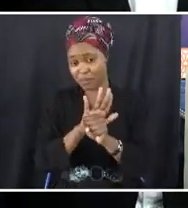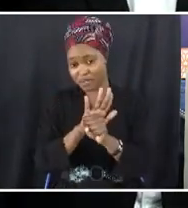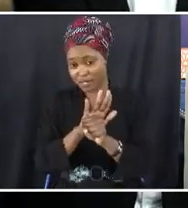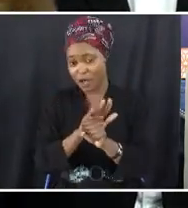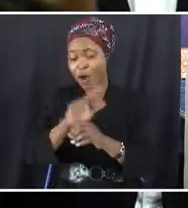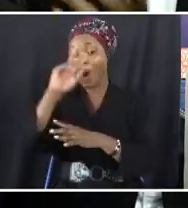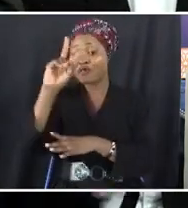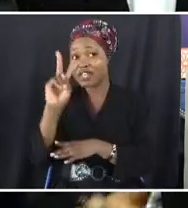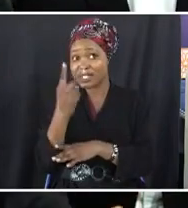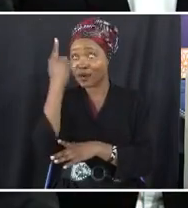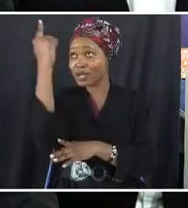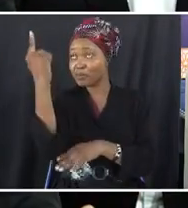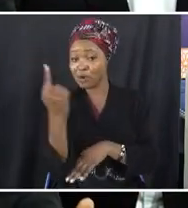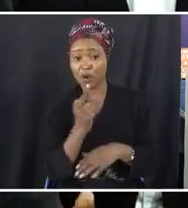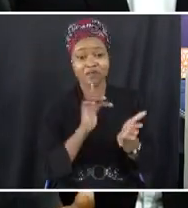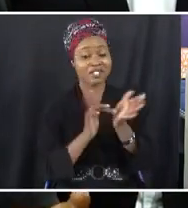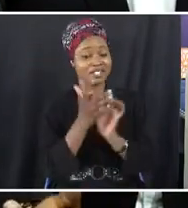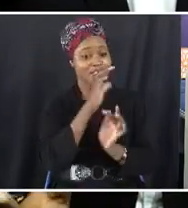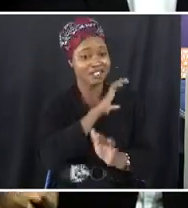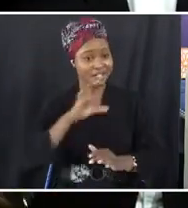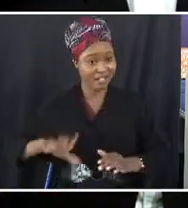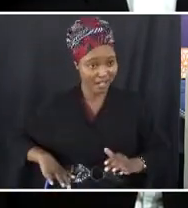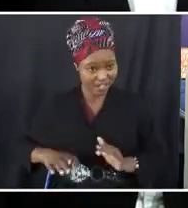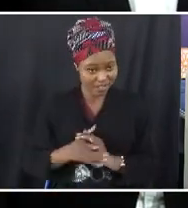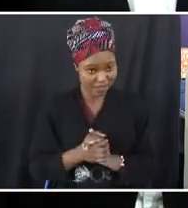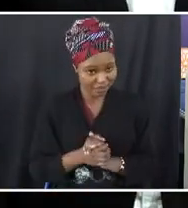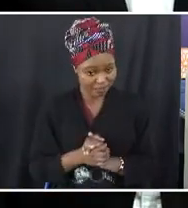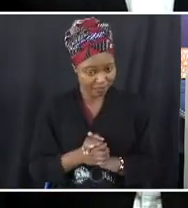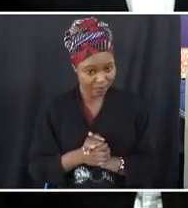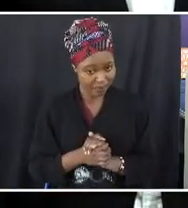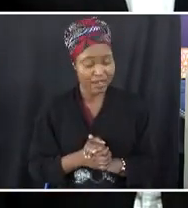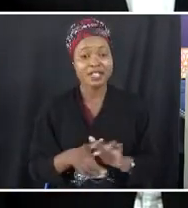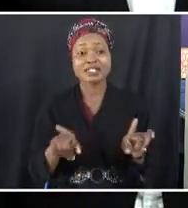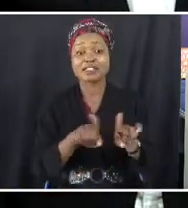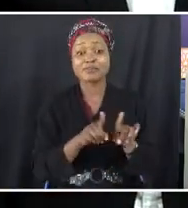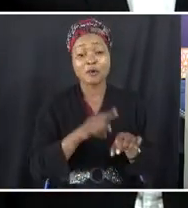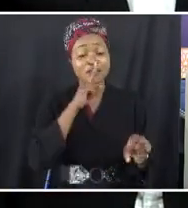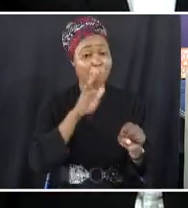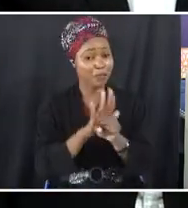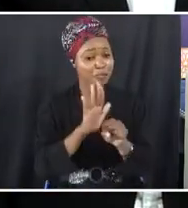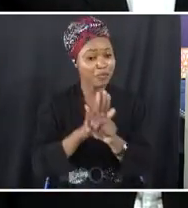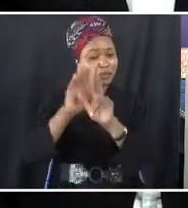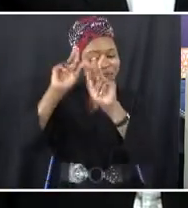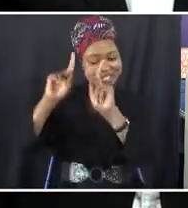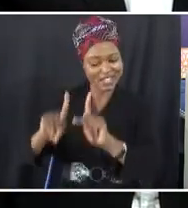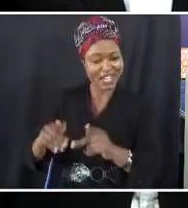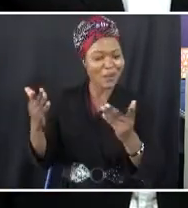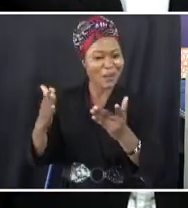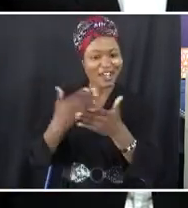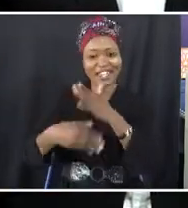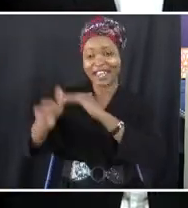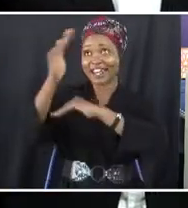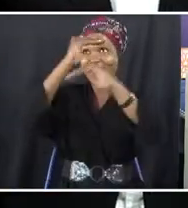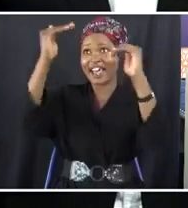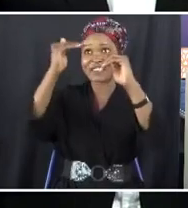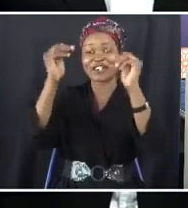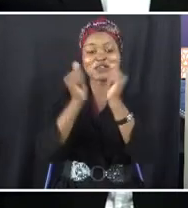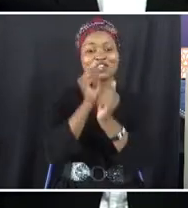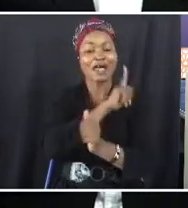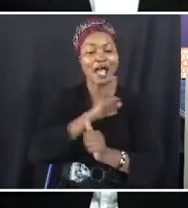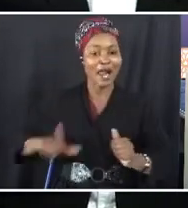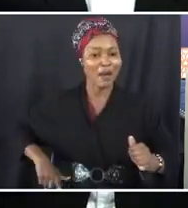the second return of Jesus Christ and the promise of dwelling in heaven eternally with my